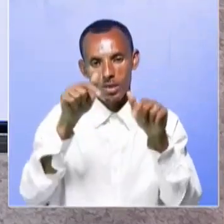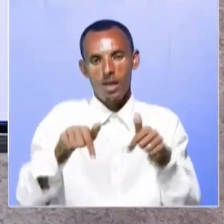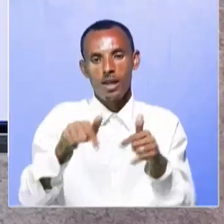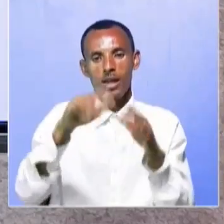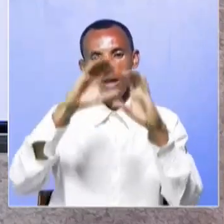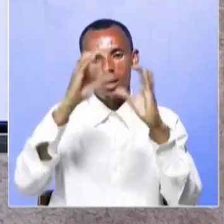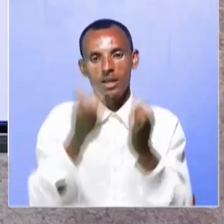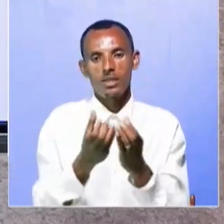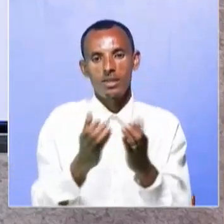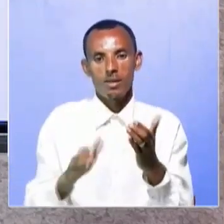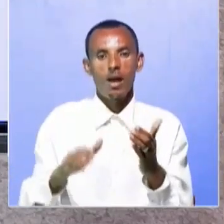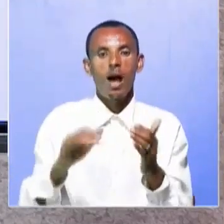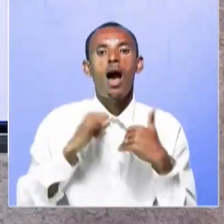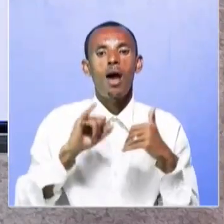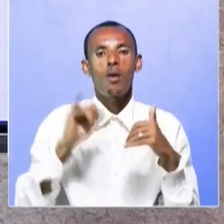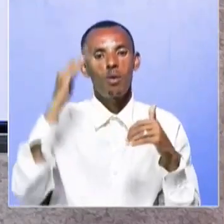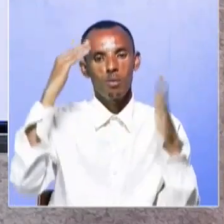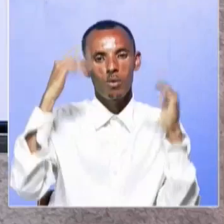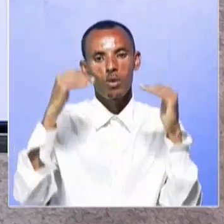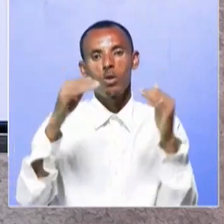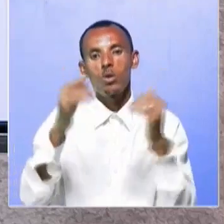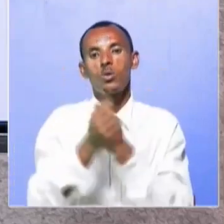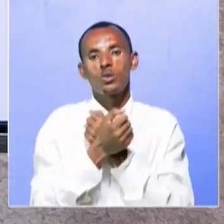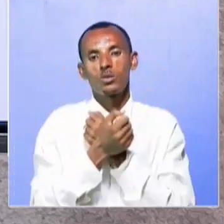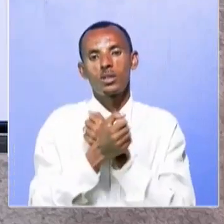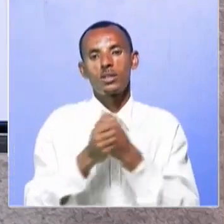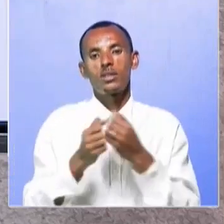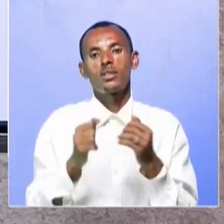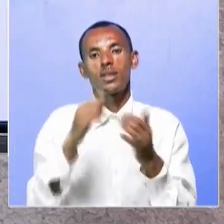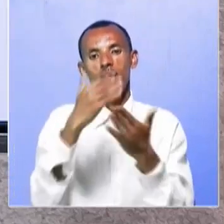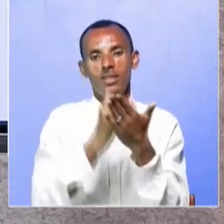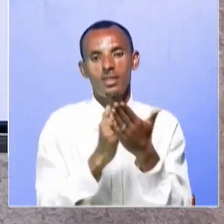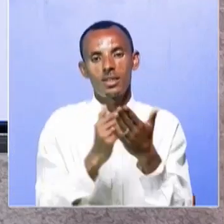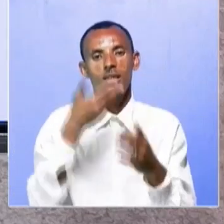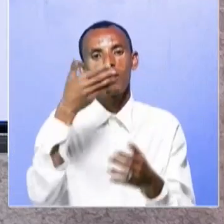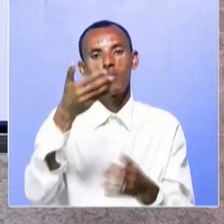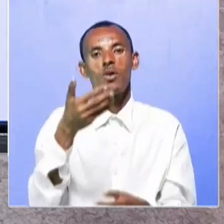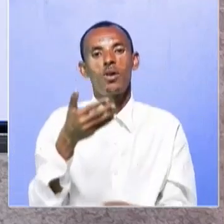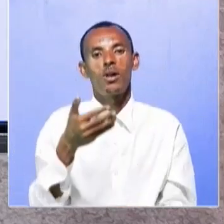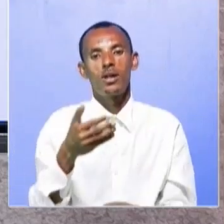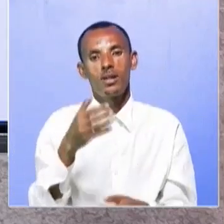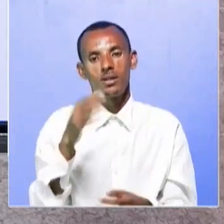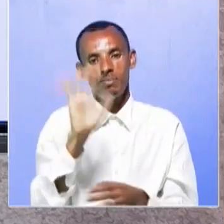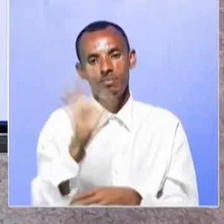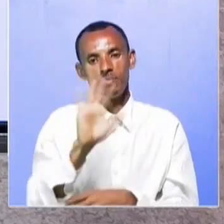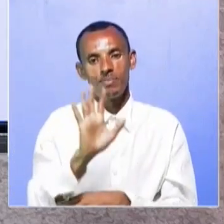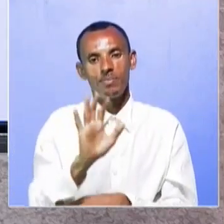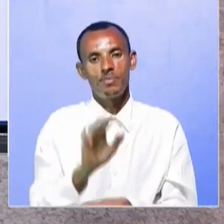today's lesson. I hope you enjoyed the lesson. Thank you for listening.